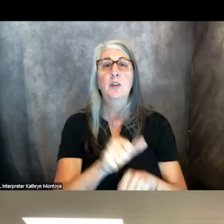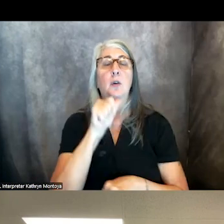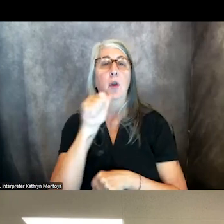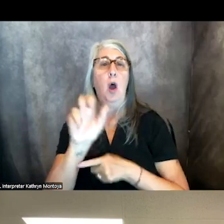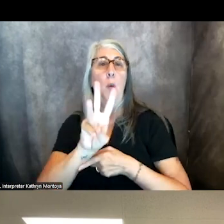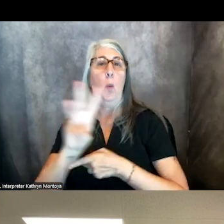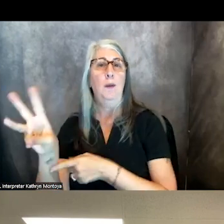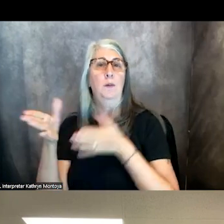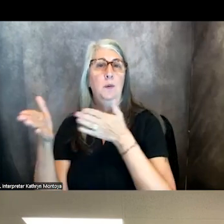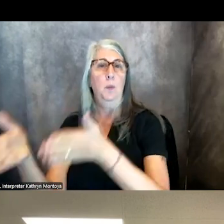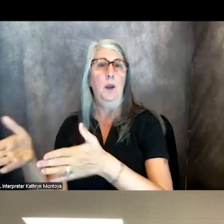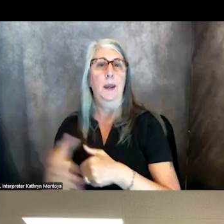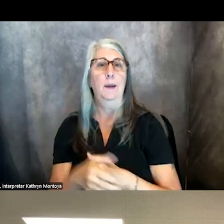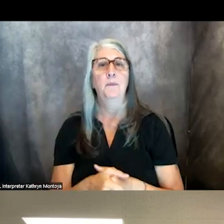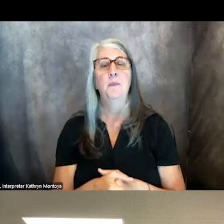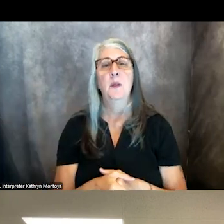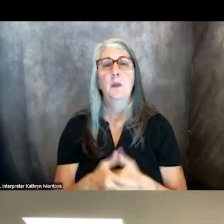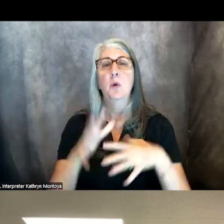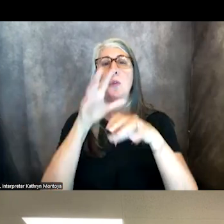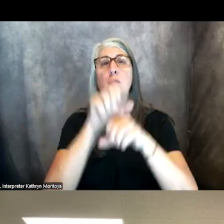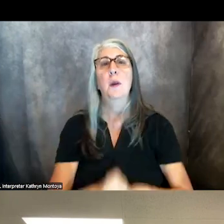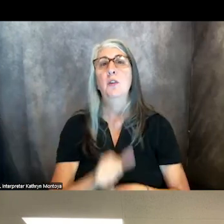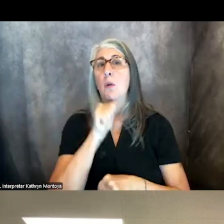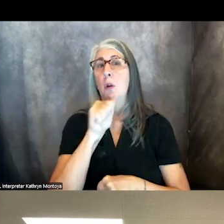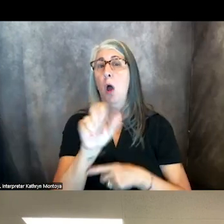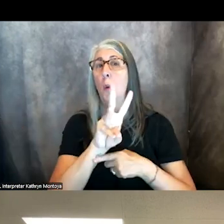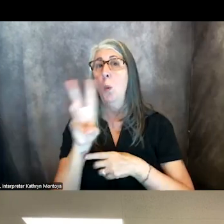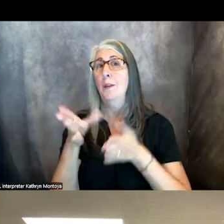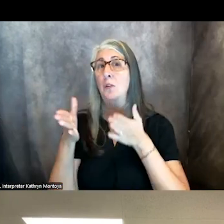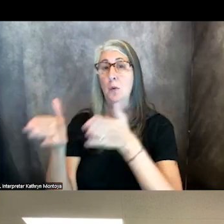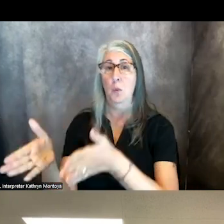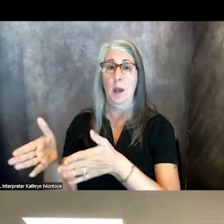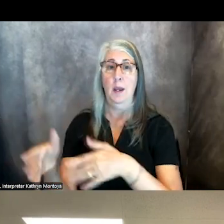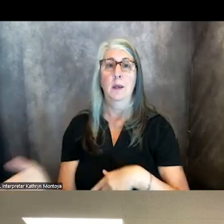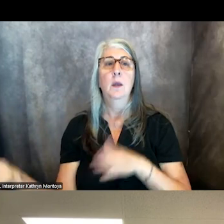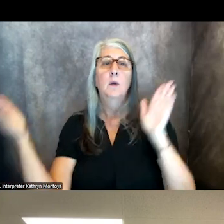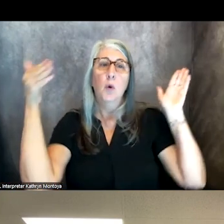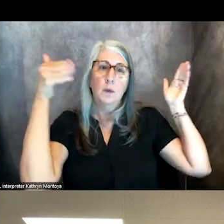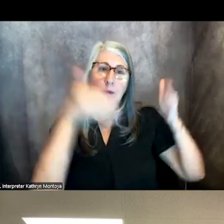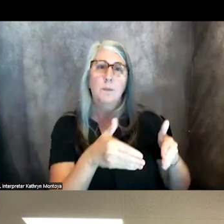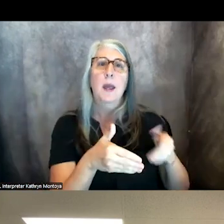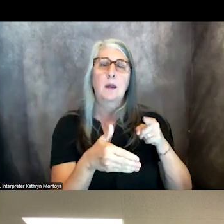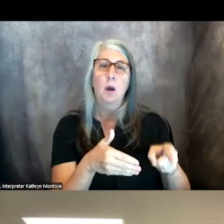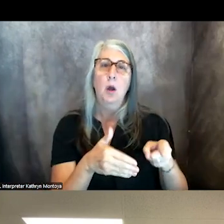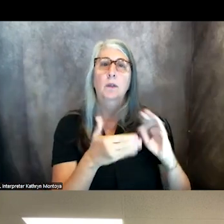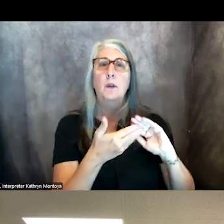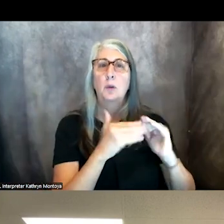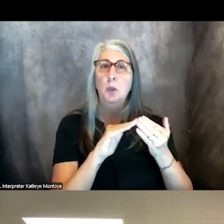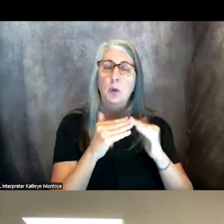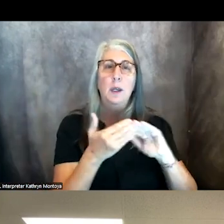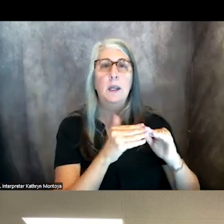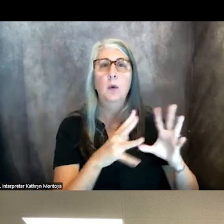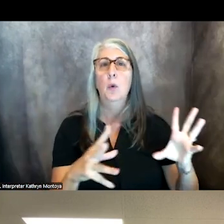the traditional or non-Western way comes back to the ways in which our communities accepted and embraced